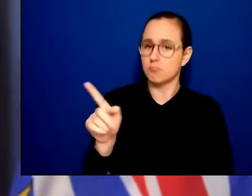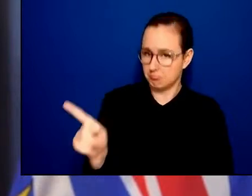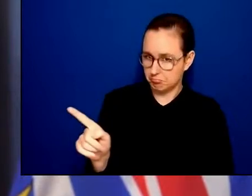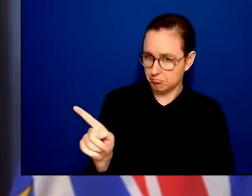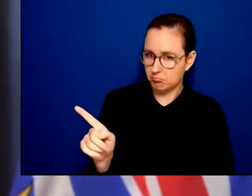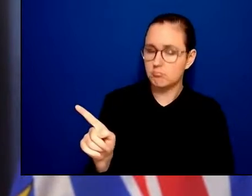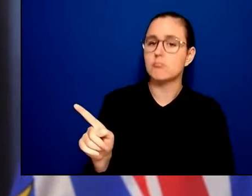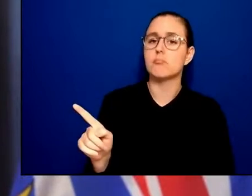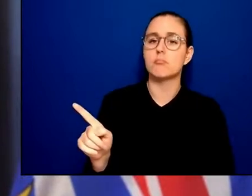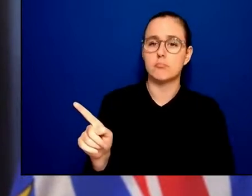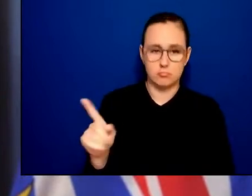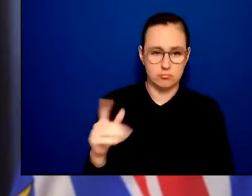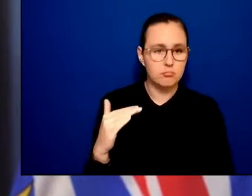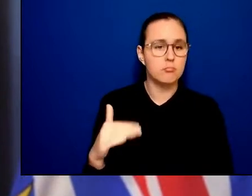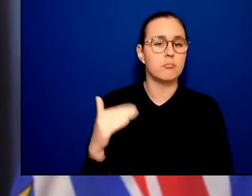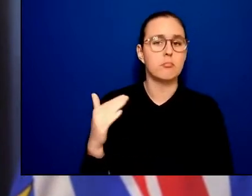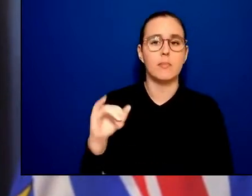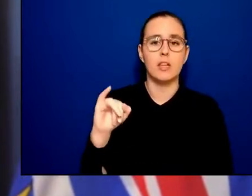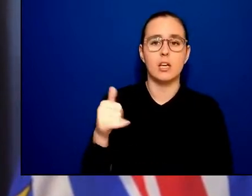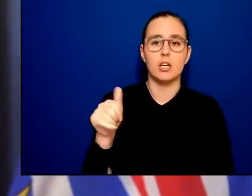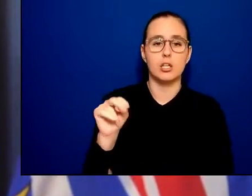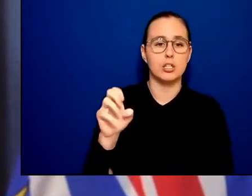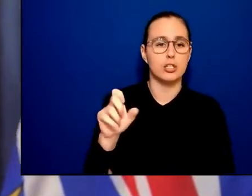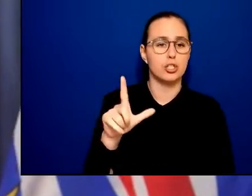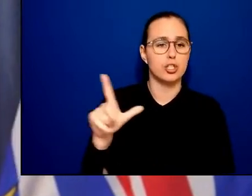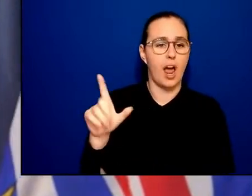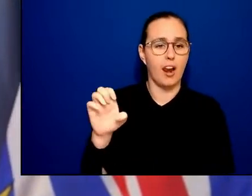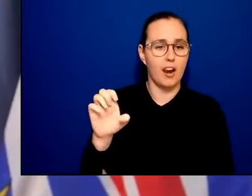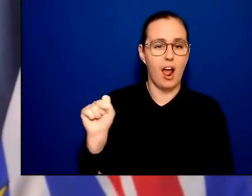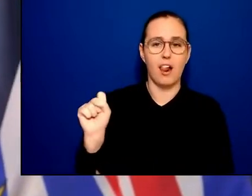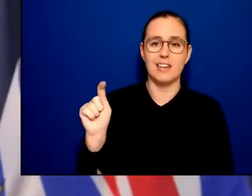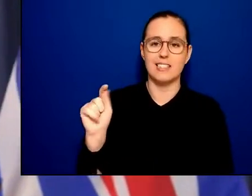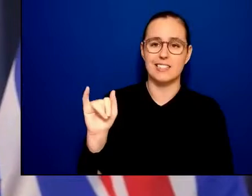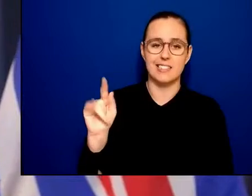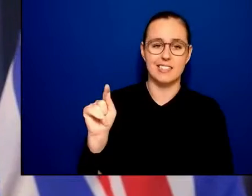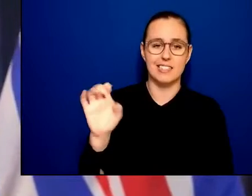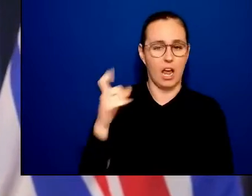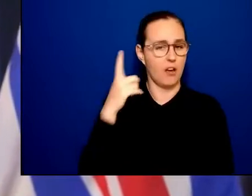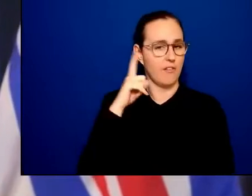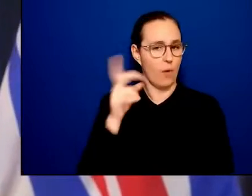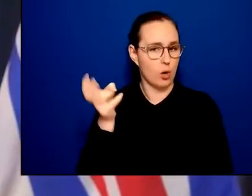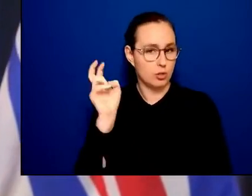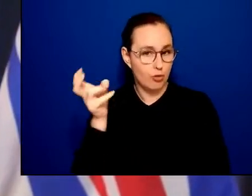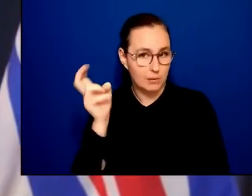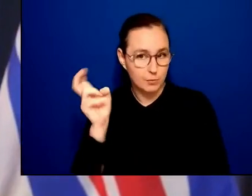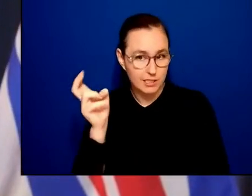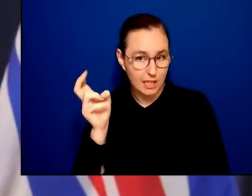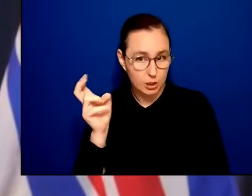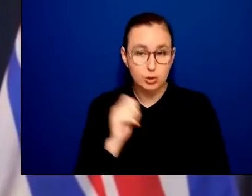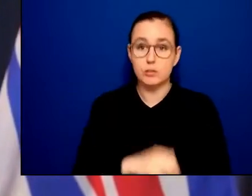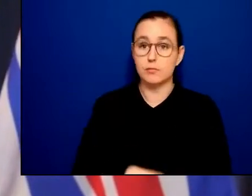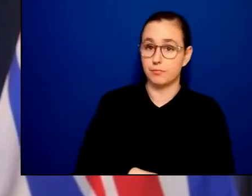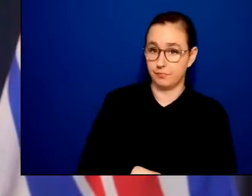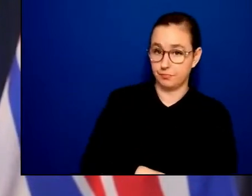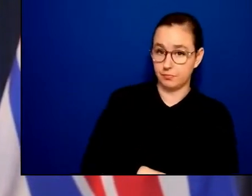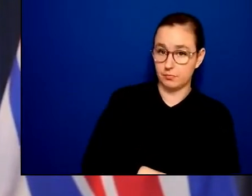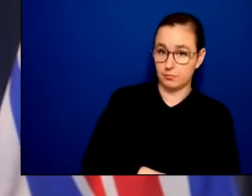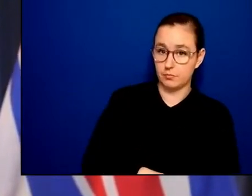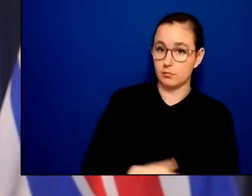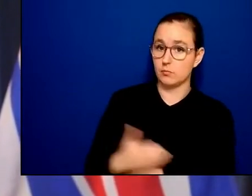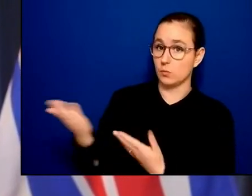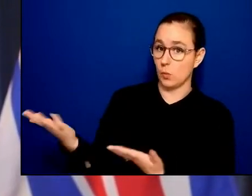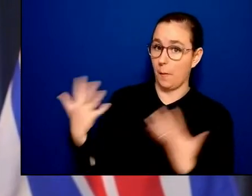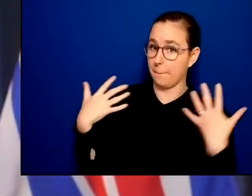it over to Minister Farnworth. Thank you, and good afternoon, everyone. I'm honored to be here on the traditional territory of